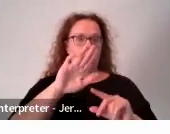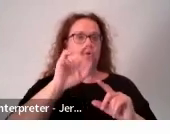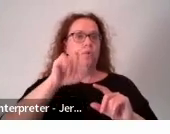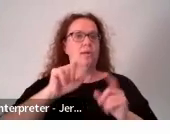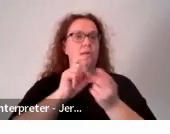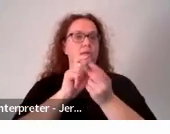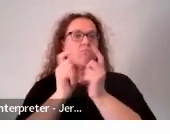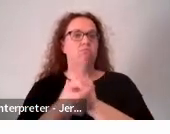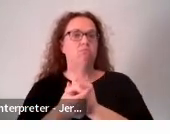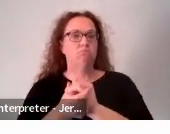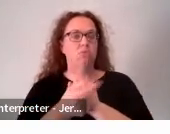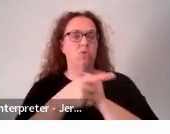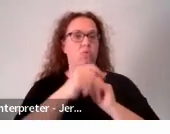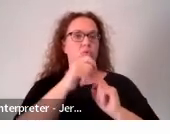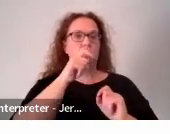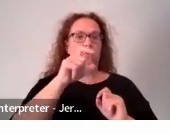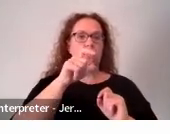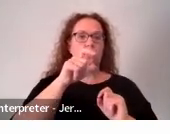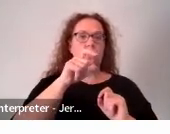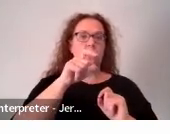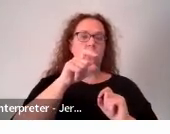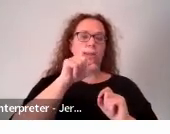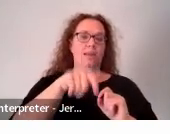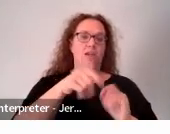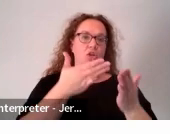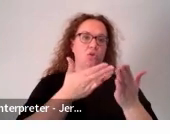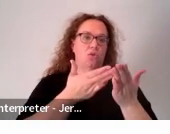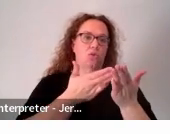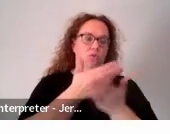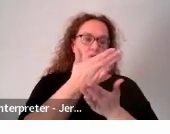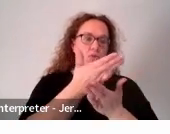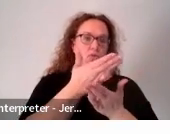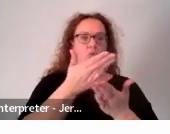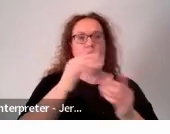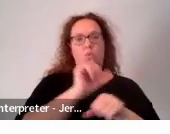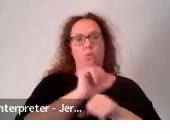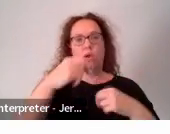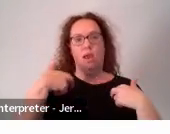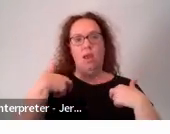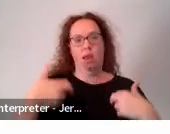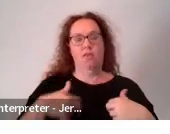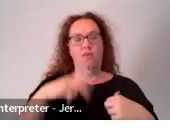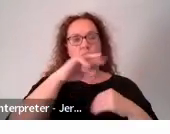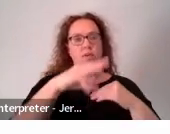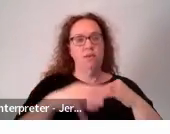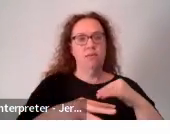you no longer can be served through working healthy. You need some additional